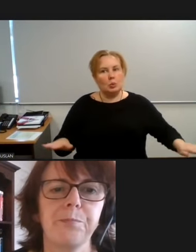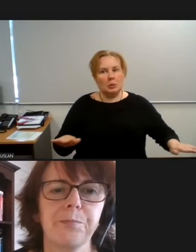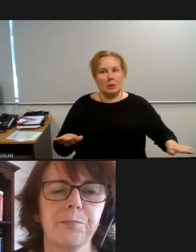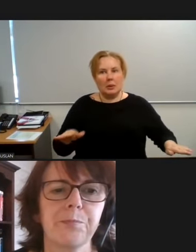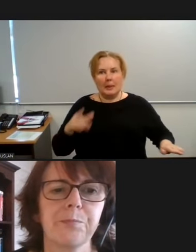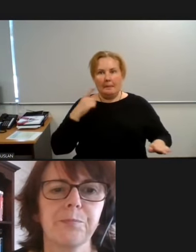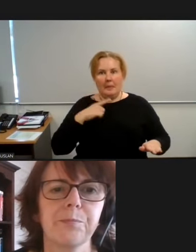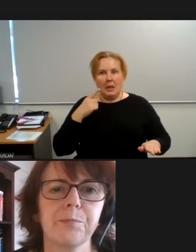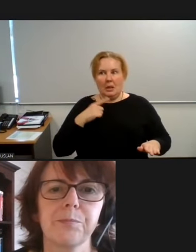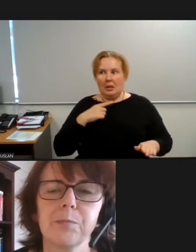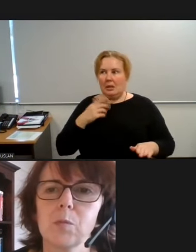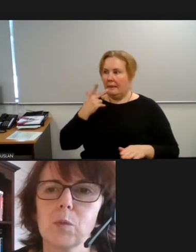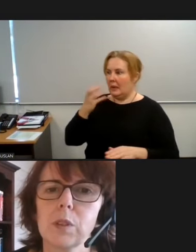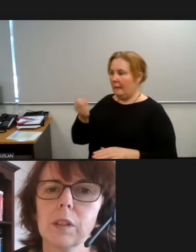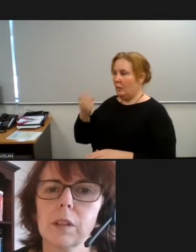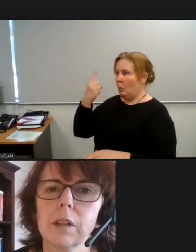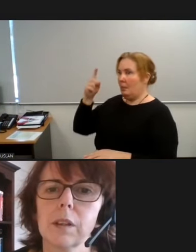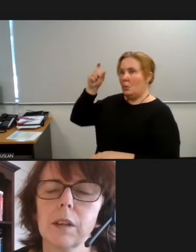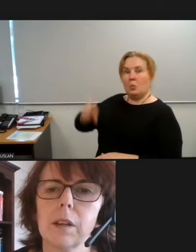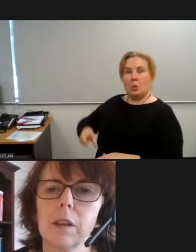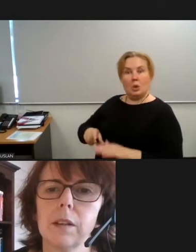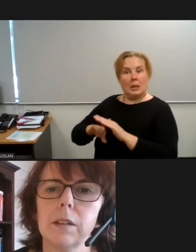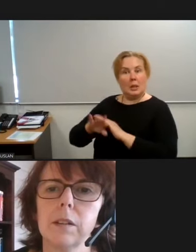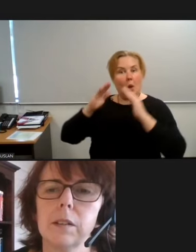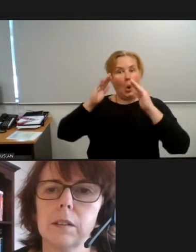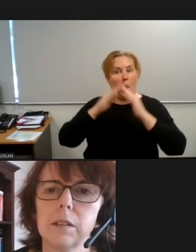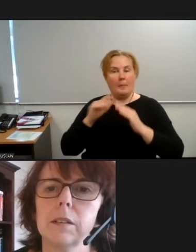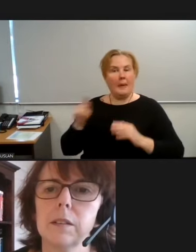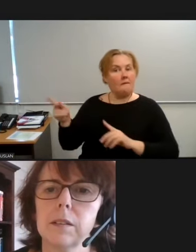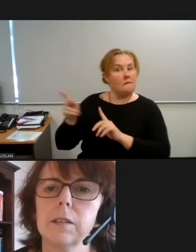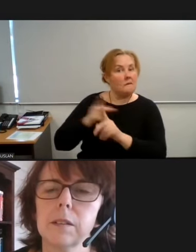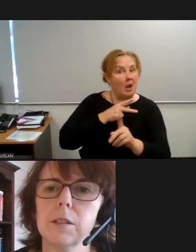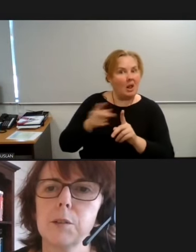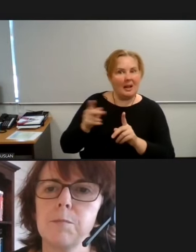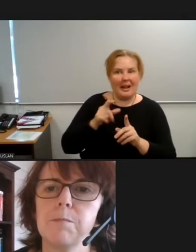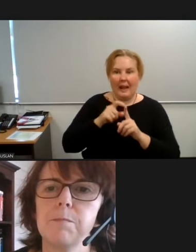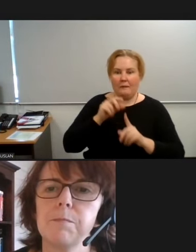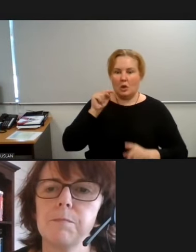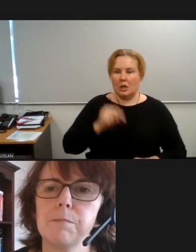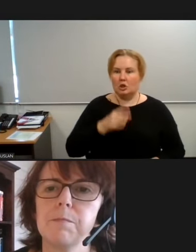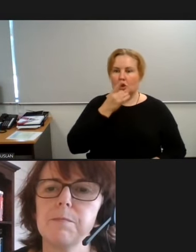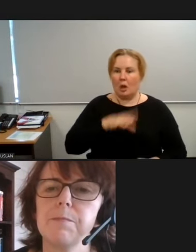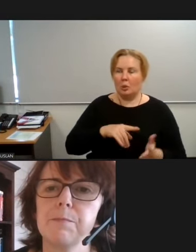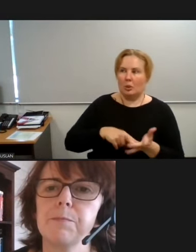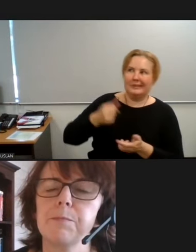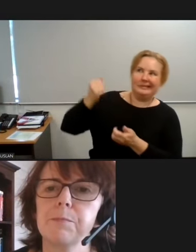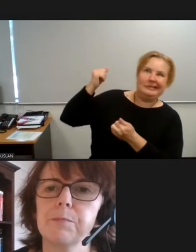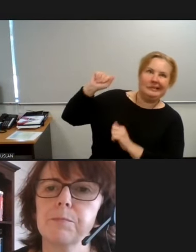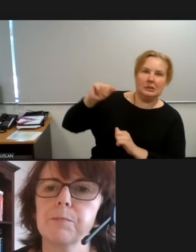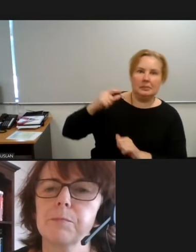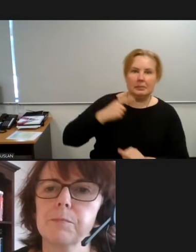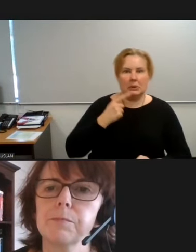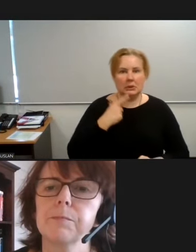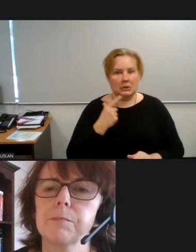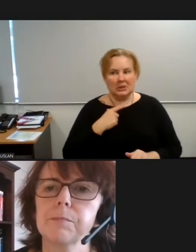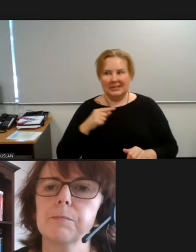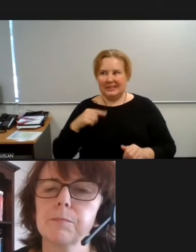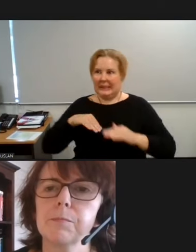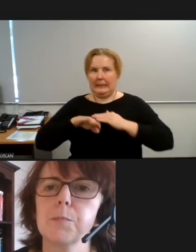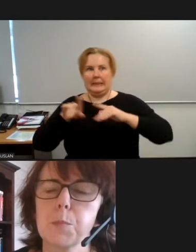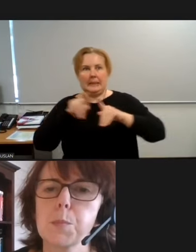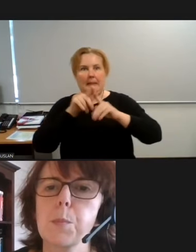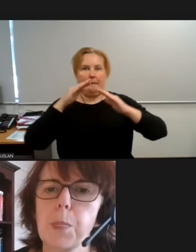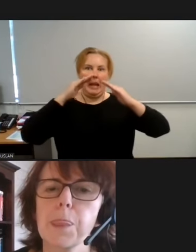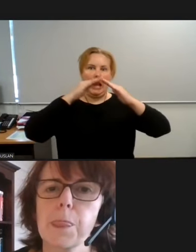to get away from a perpetrator, harder to seek assistance. But then looking at some of the initiatives that are in place, such as having support in supermarkets